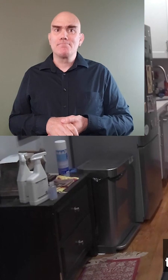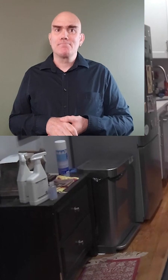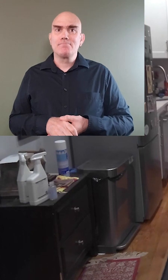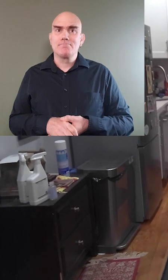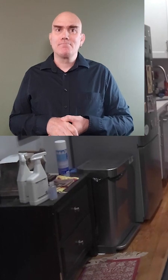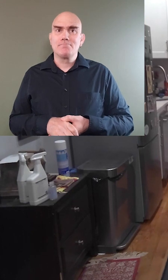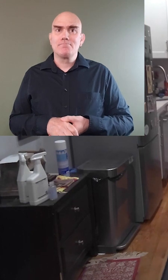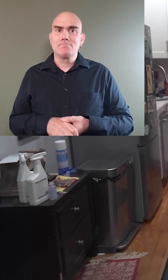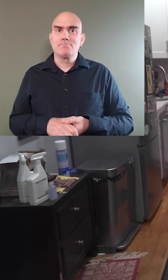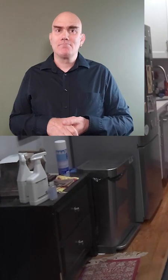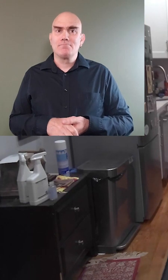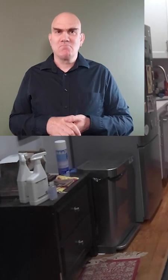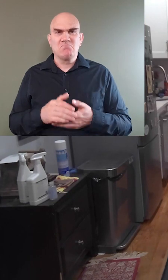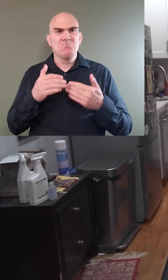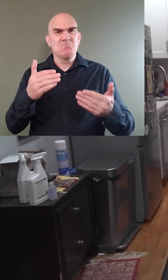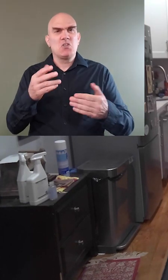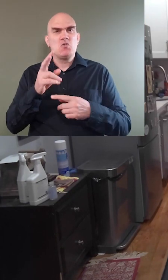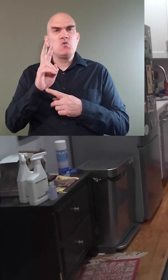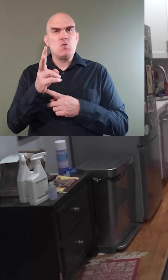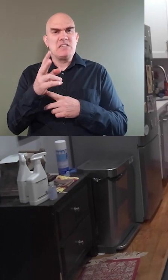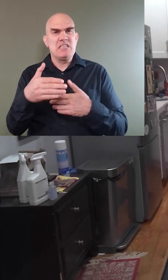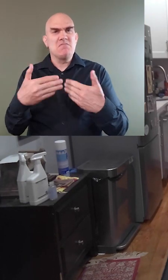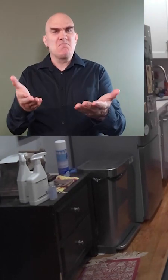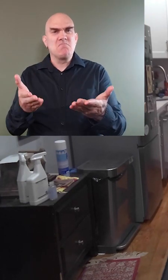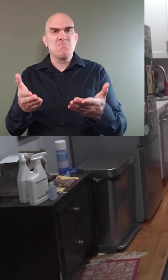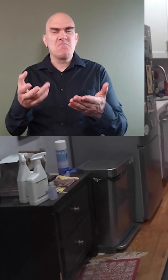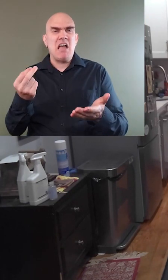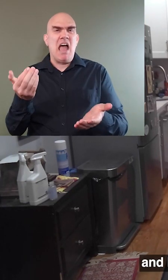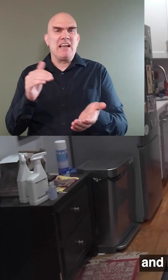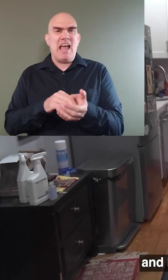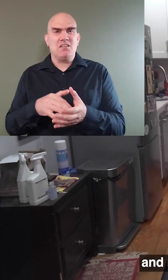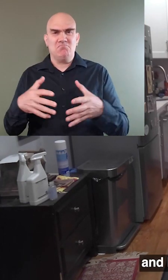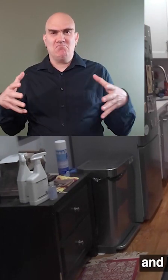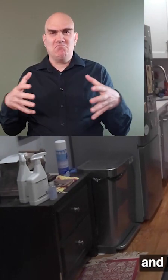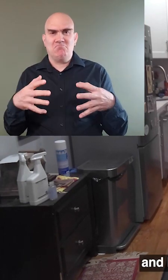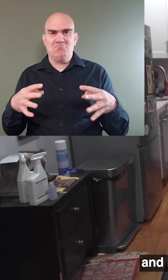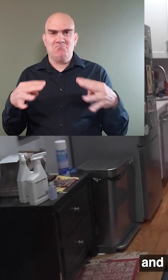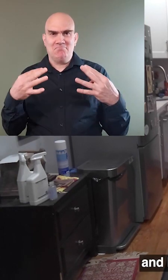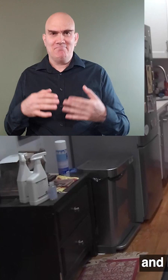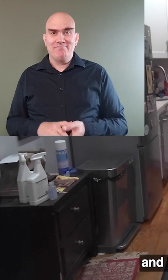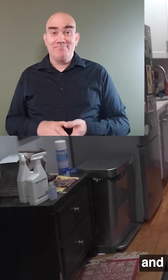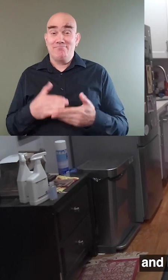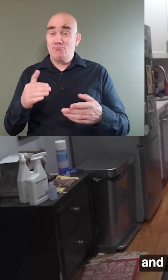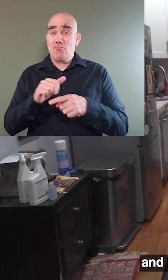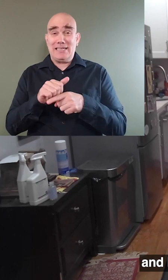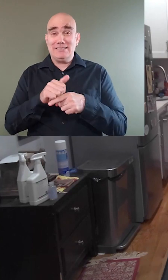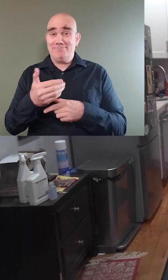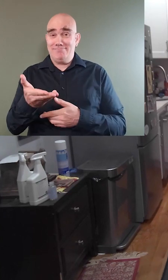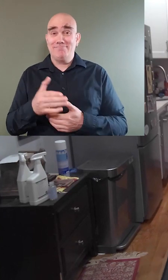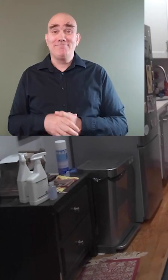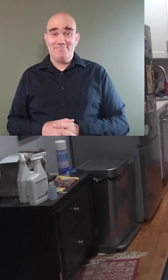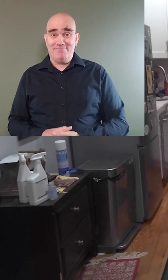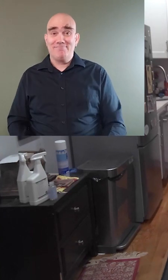body? Let's catch back up in 2 minutes and let's practice our movement.